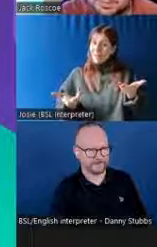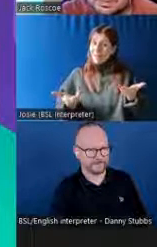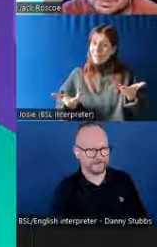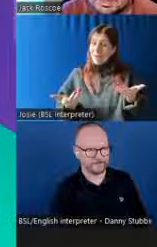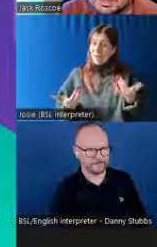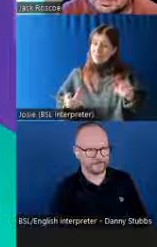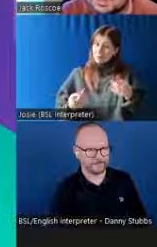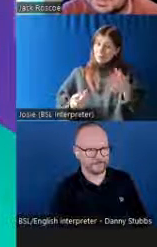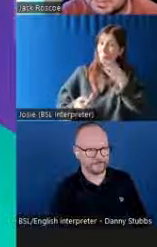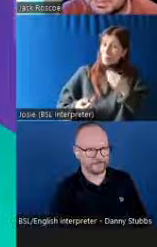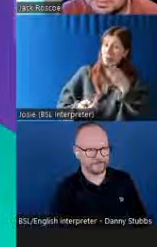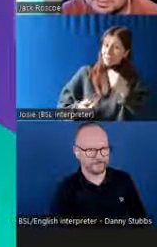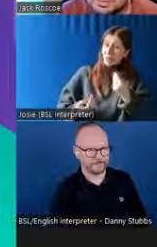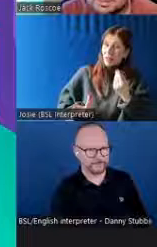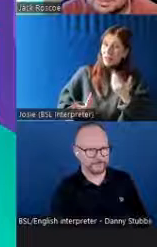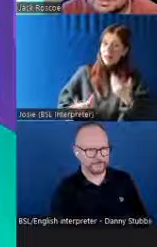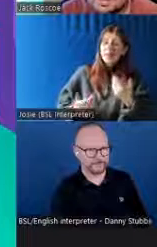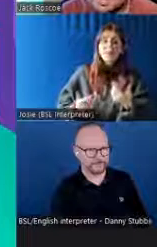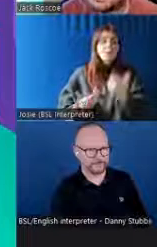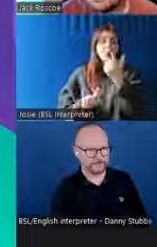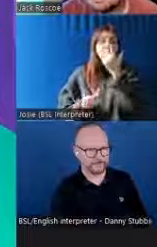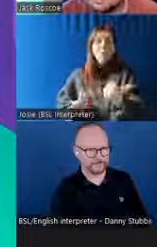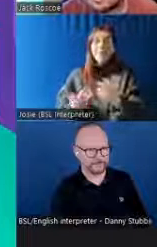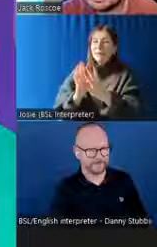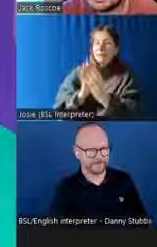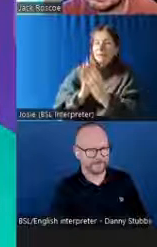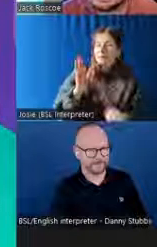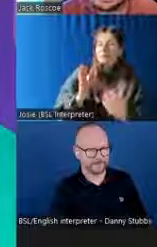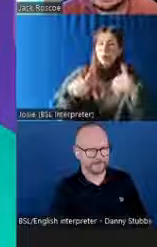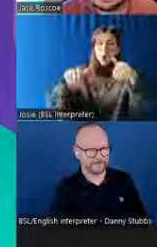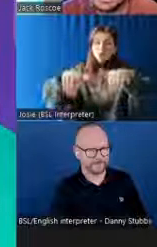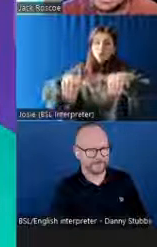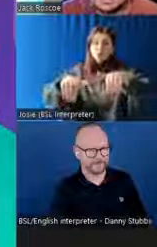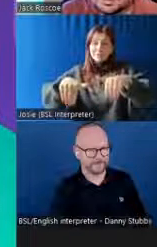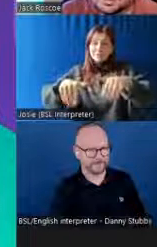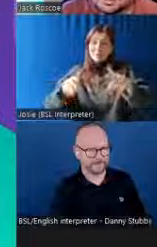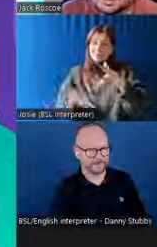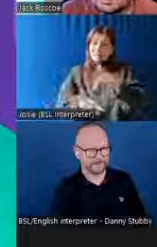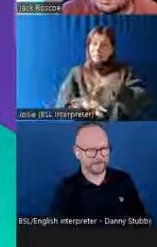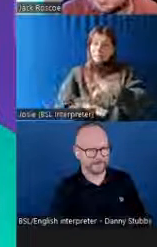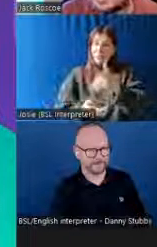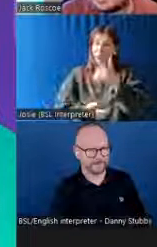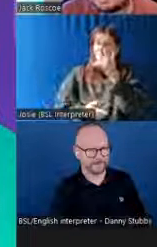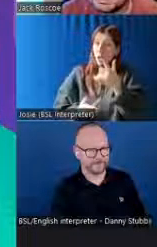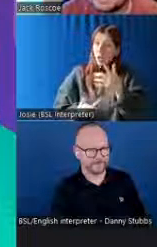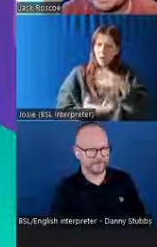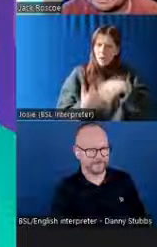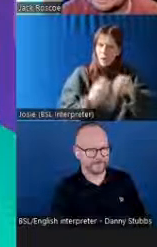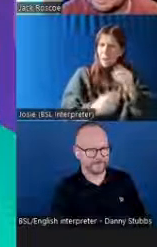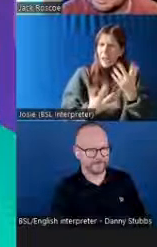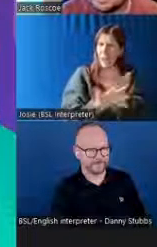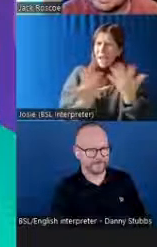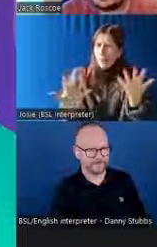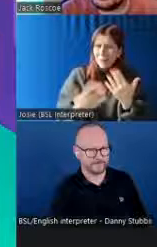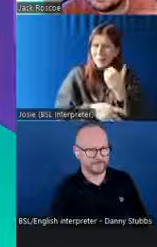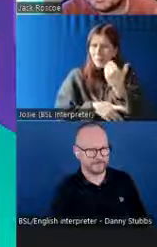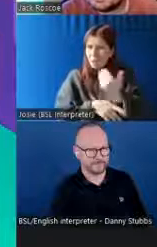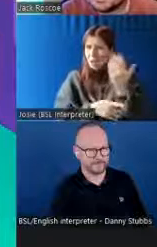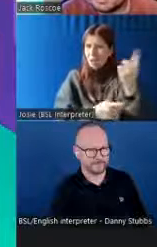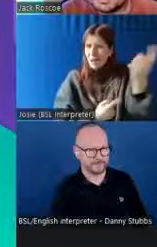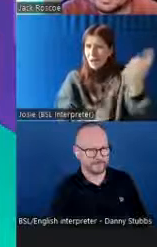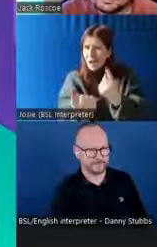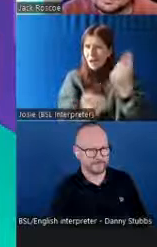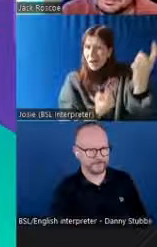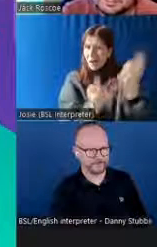well. Say you're in a shopping center, you might have the daily visitor counts for the whole center, and you could use that to weight your numbers up or